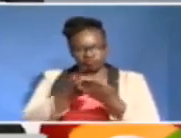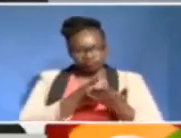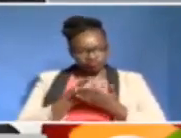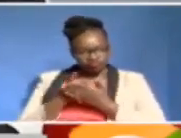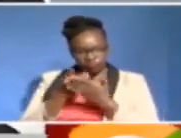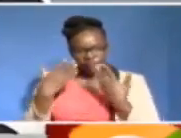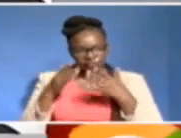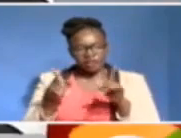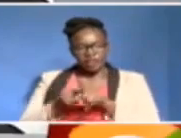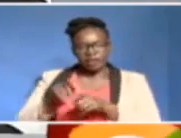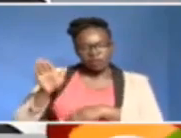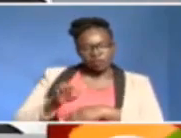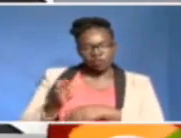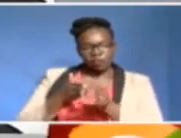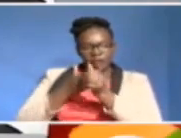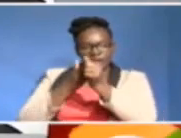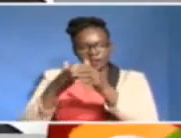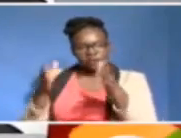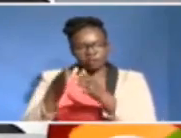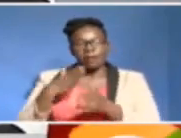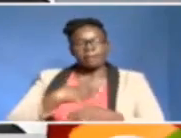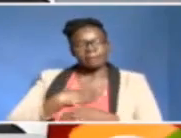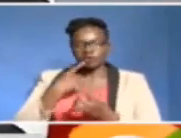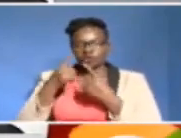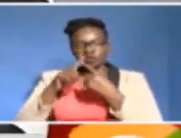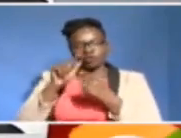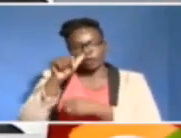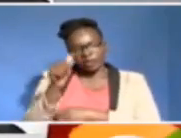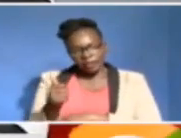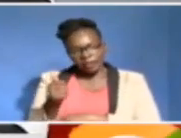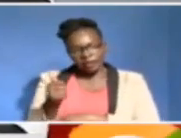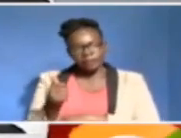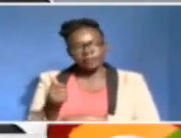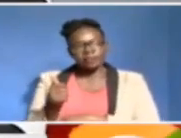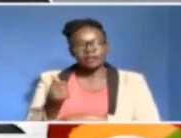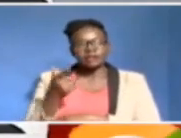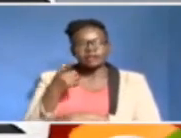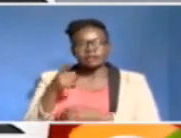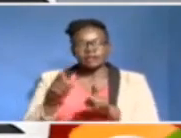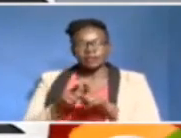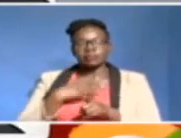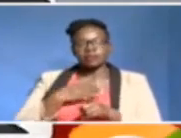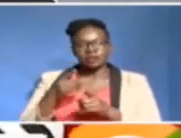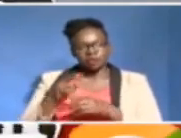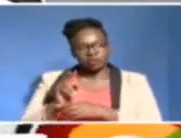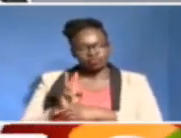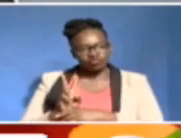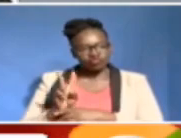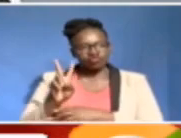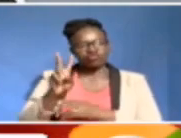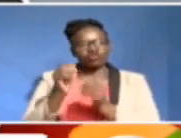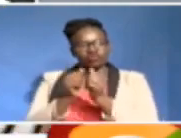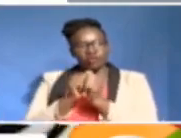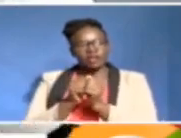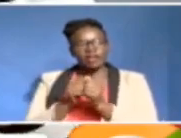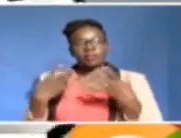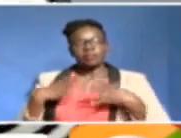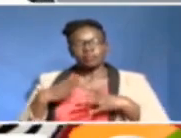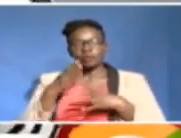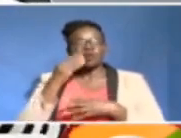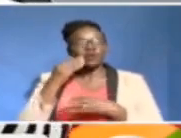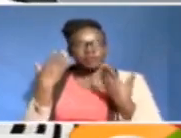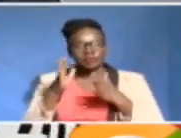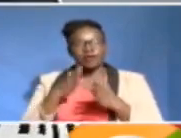women leadership. Let's talk to each other. Let's walk this journey together. Let those who've gone ahead help those who are